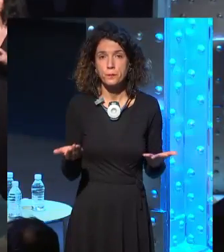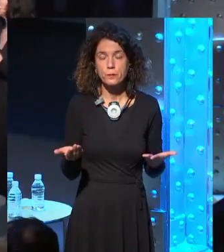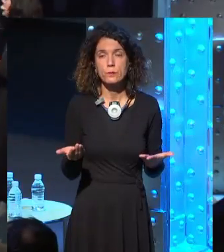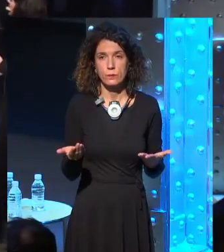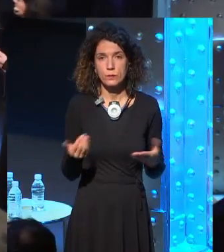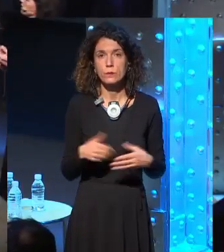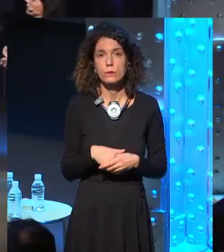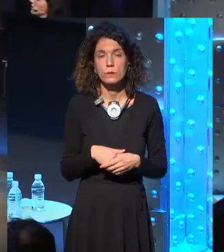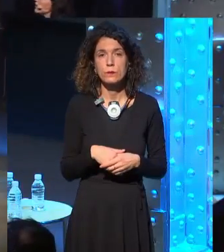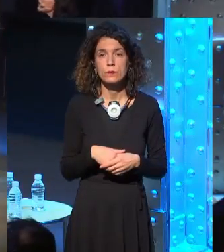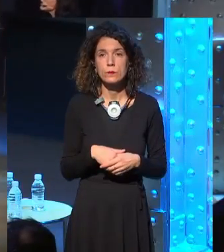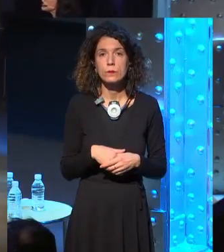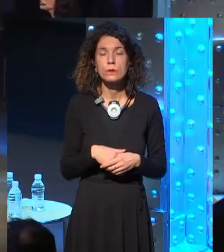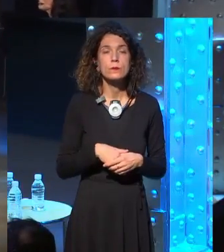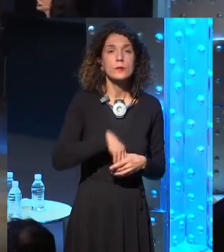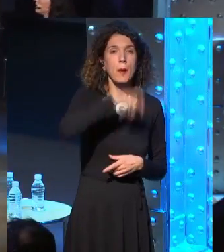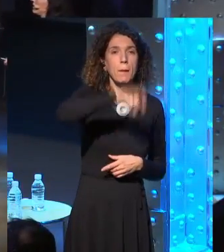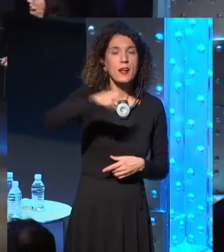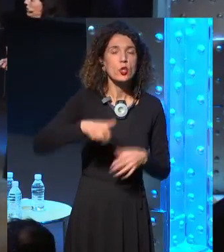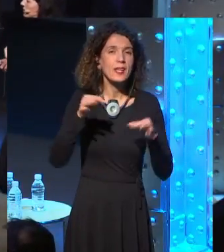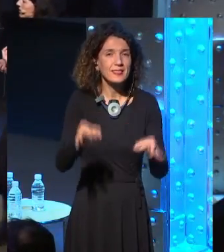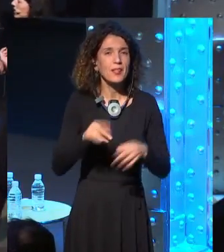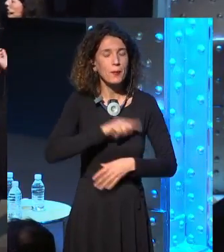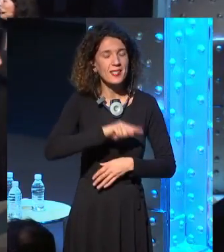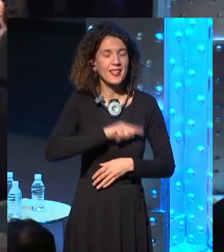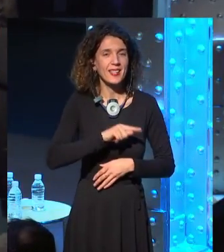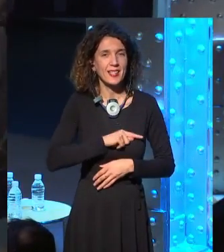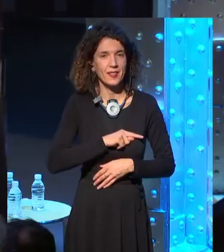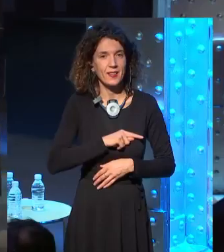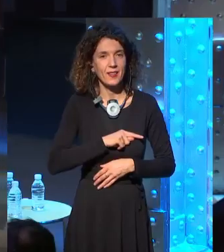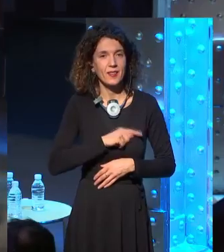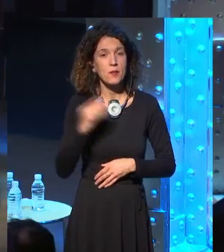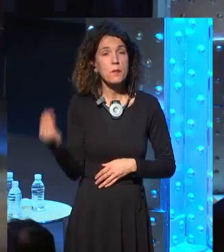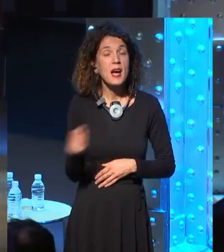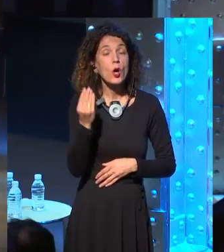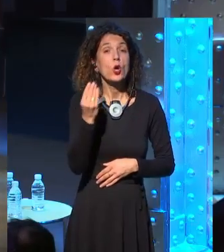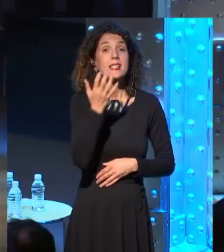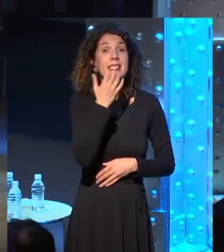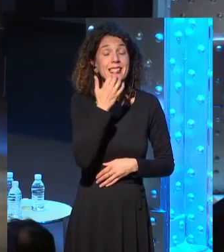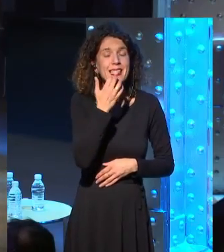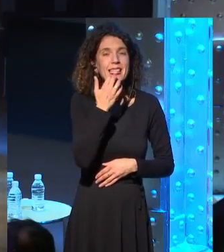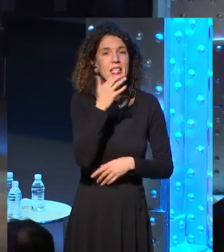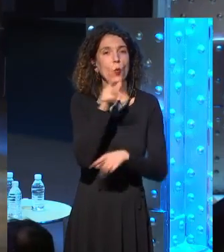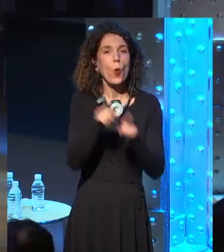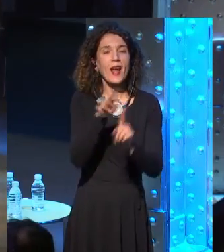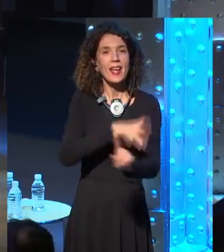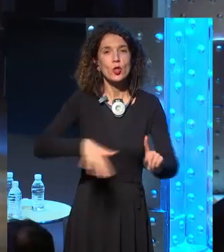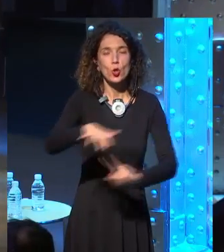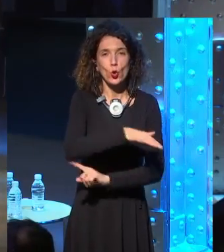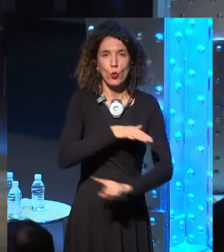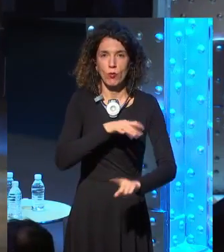will always fare better when inequality is low, or when we have trust in communities, or when we